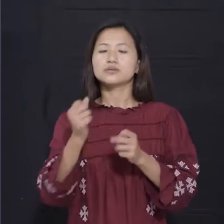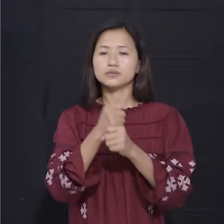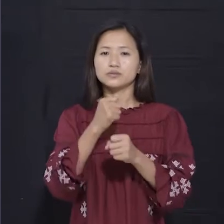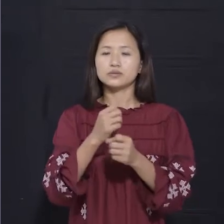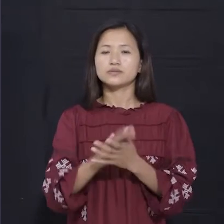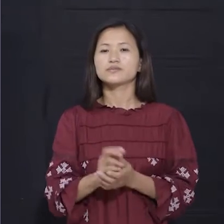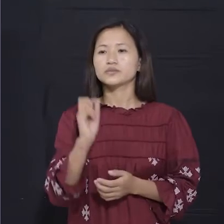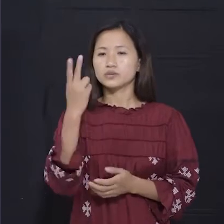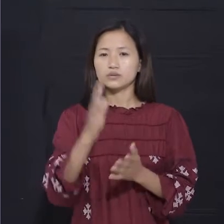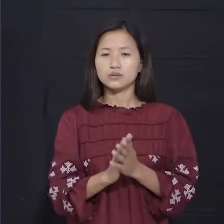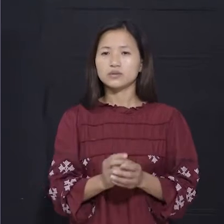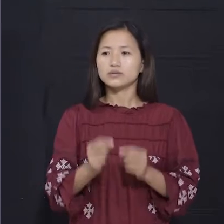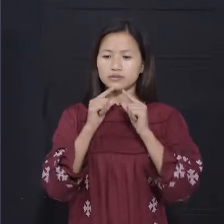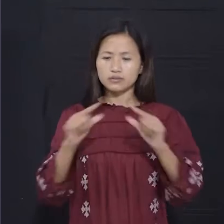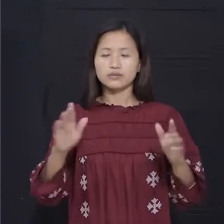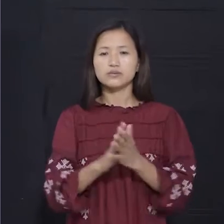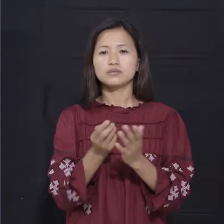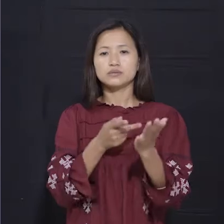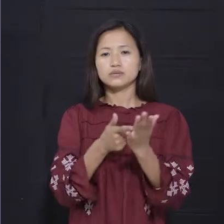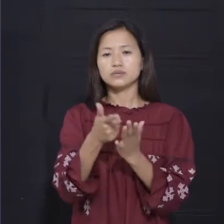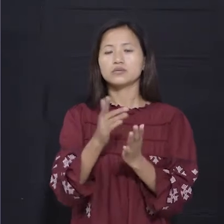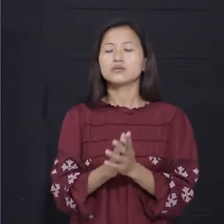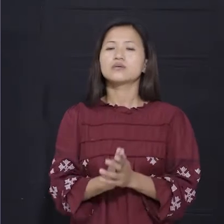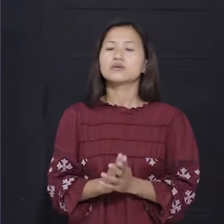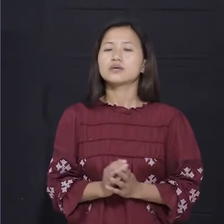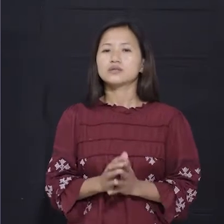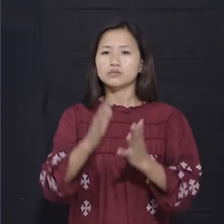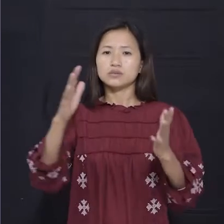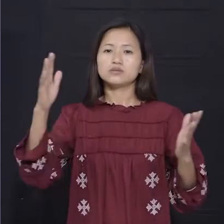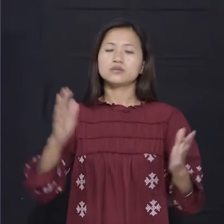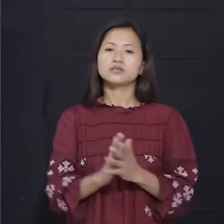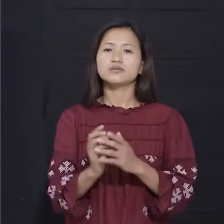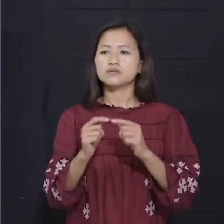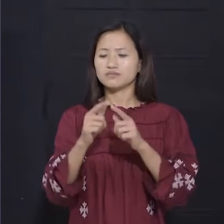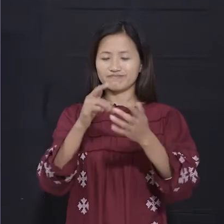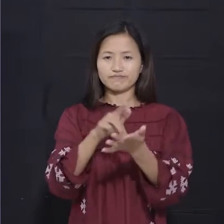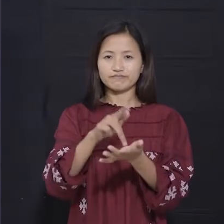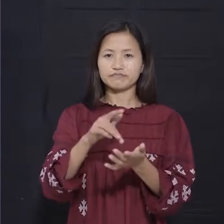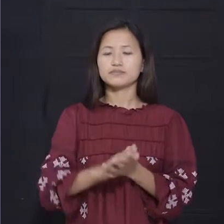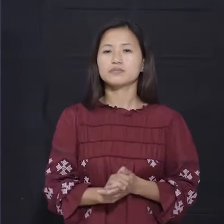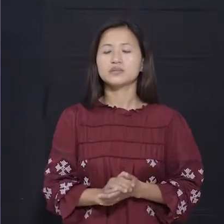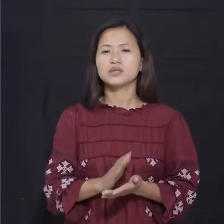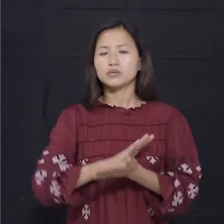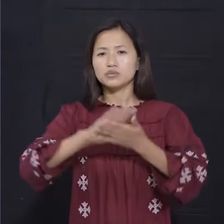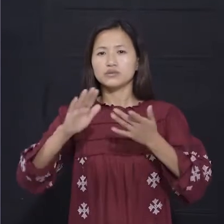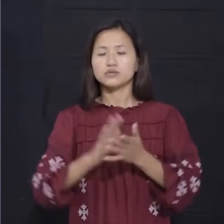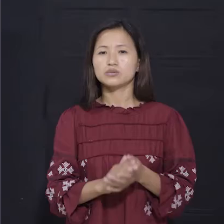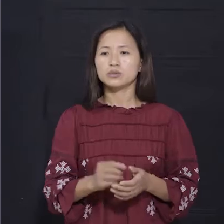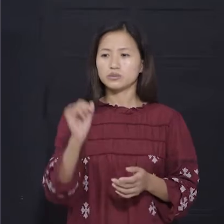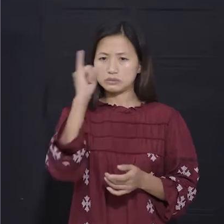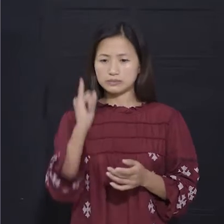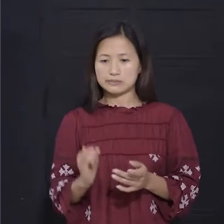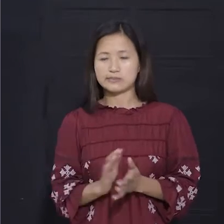Chandragupta II was a great ruler, and he kept on expanding his territory, all right. None of them proved to be a weak